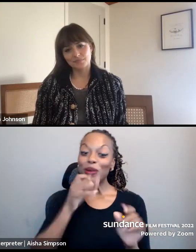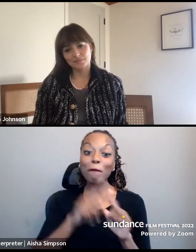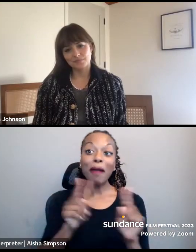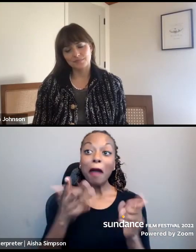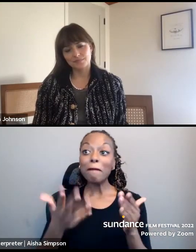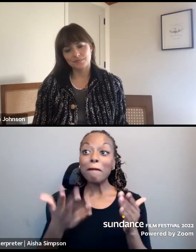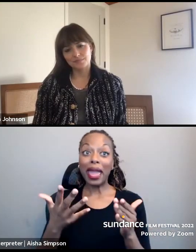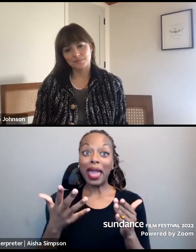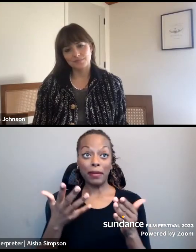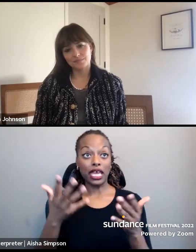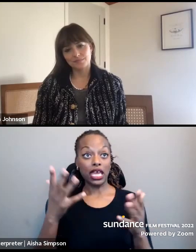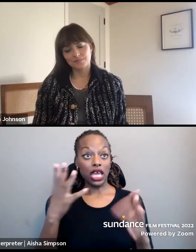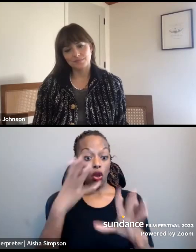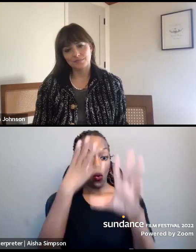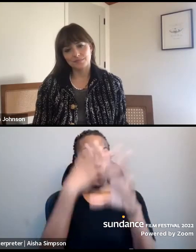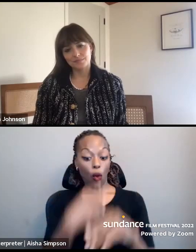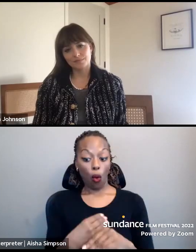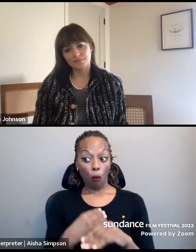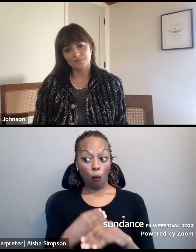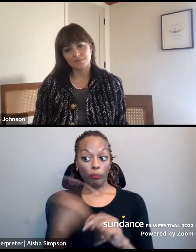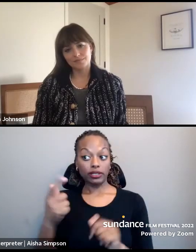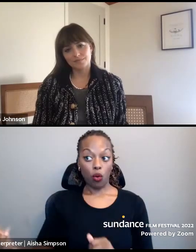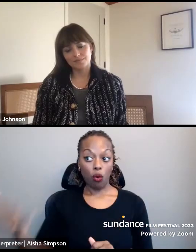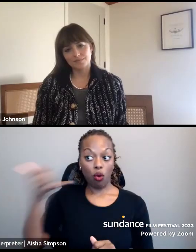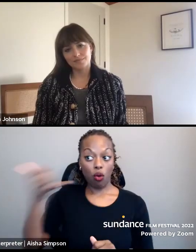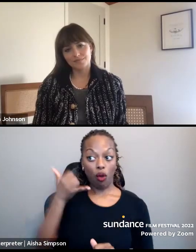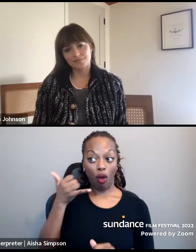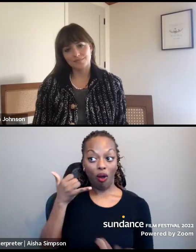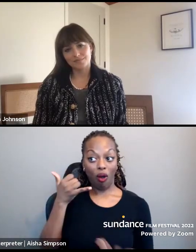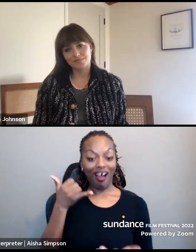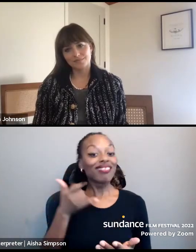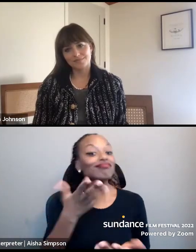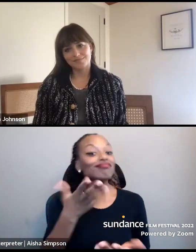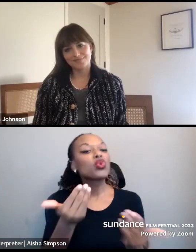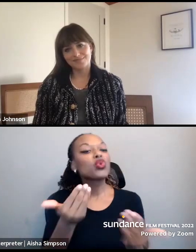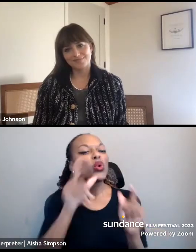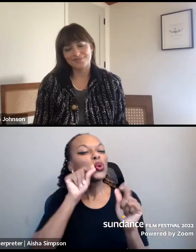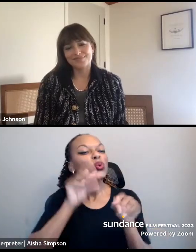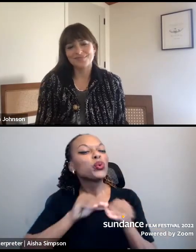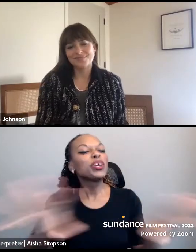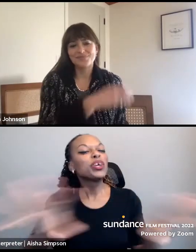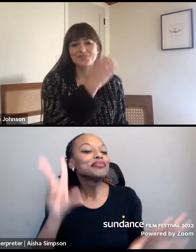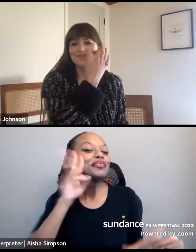this call, I'll get another call, and I was going to say, tweet about it.